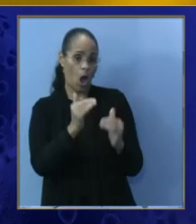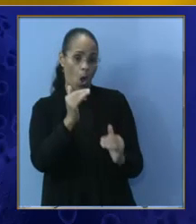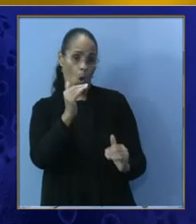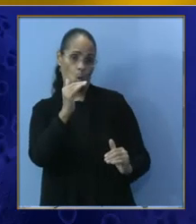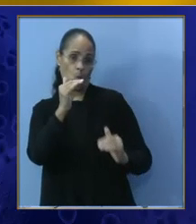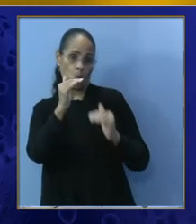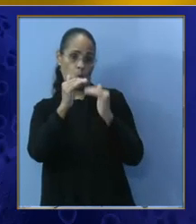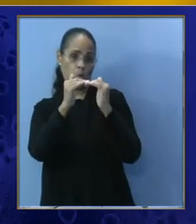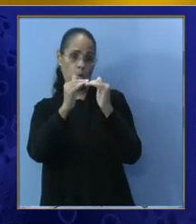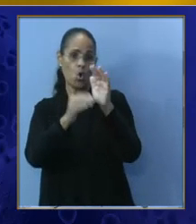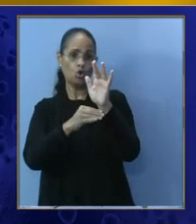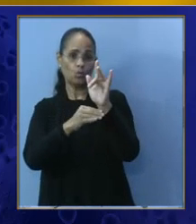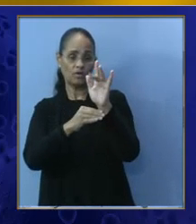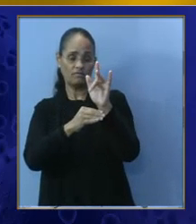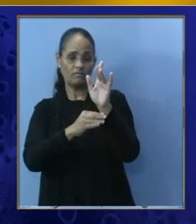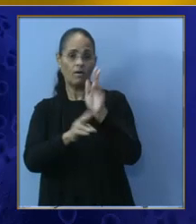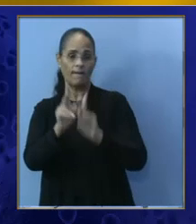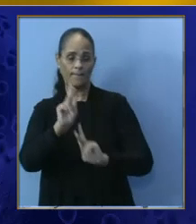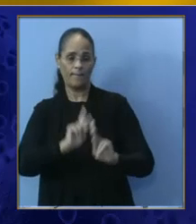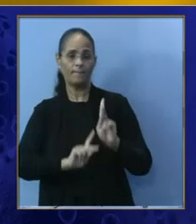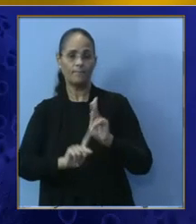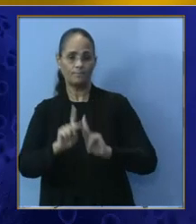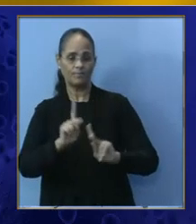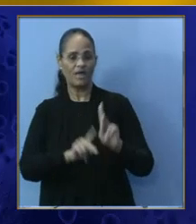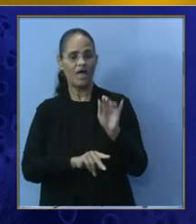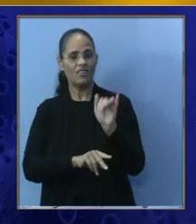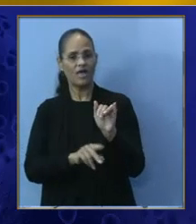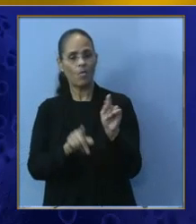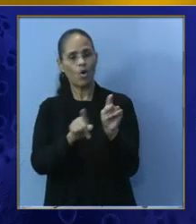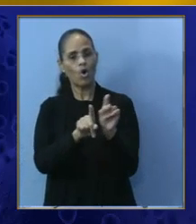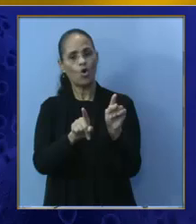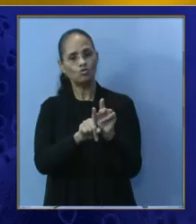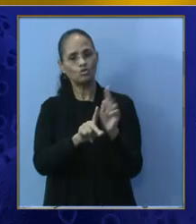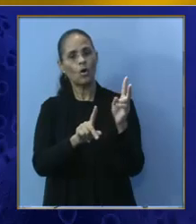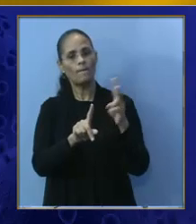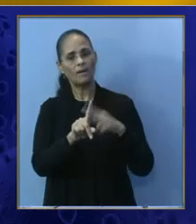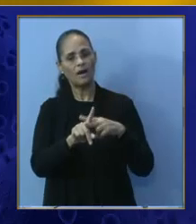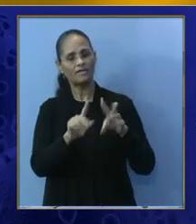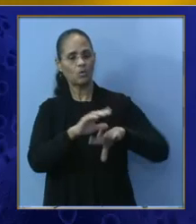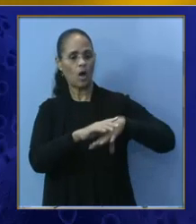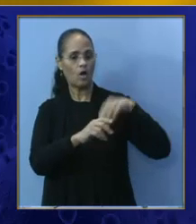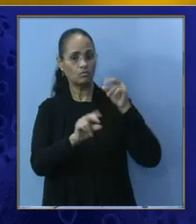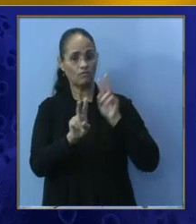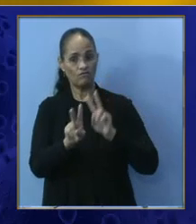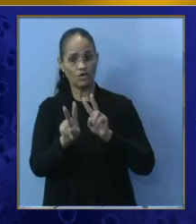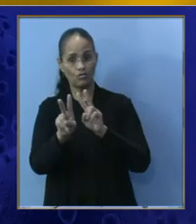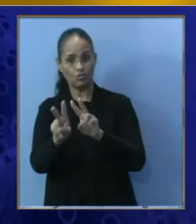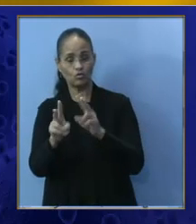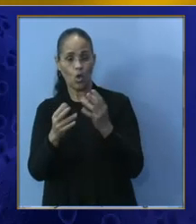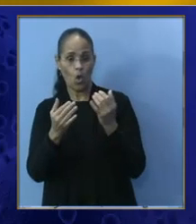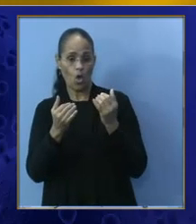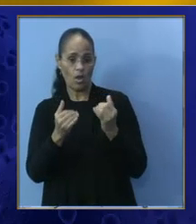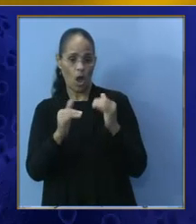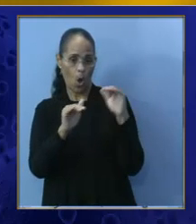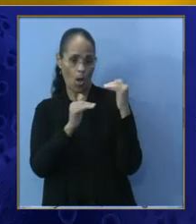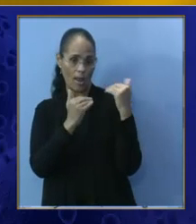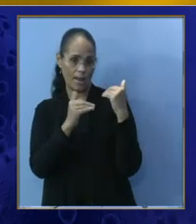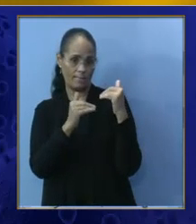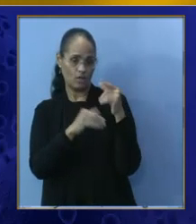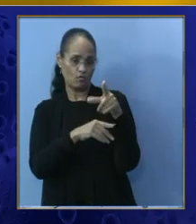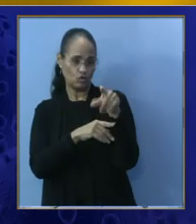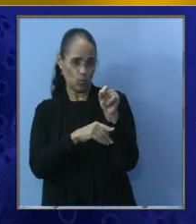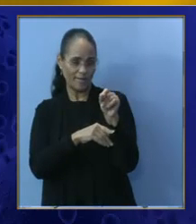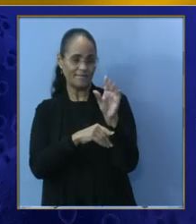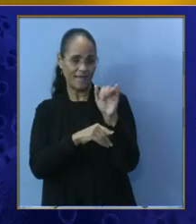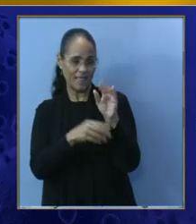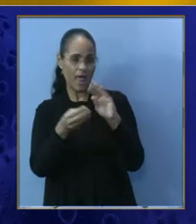of 25 persons. And this will also apply to outdoor funerals, who currently have a limit of 20, and